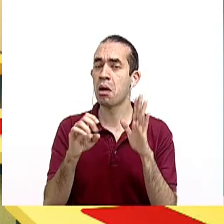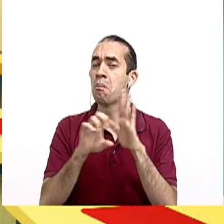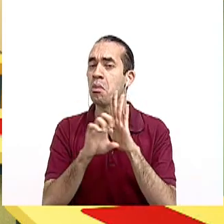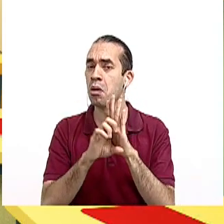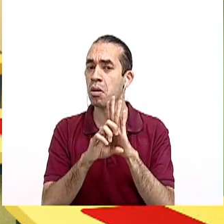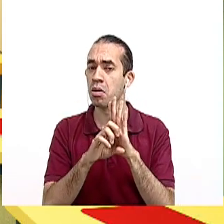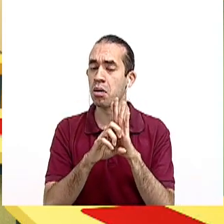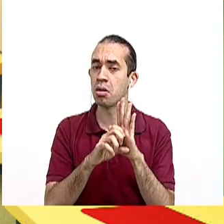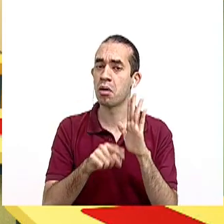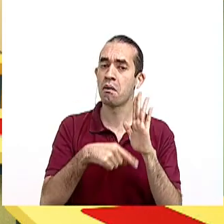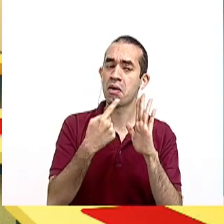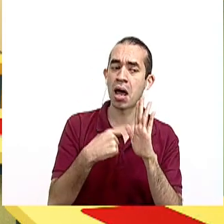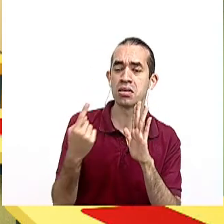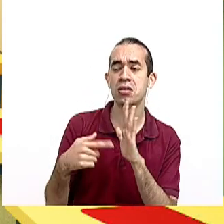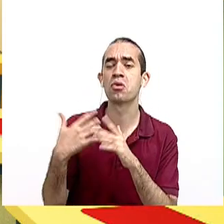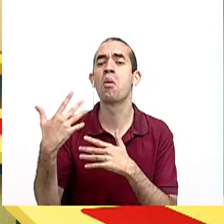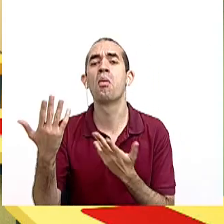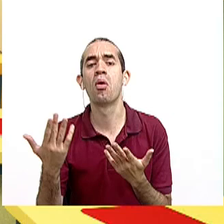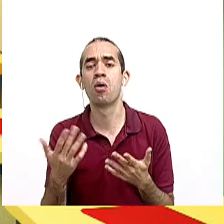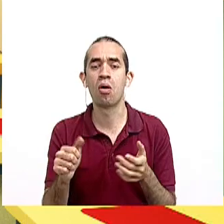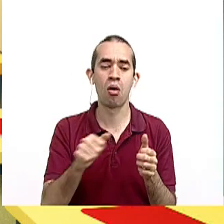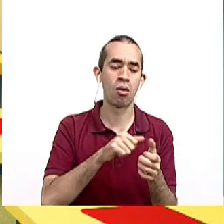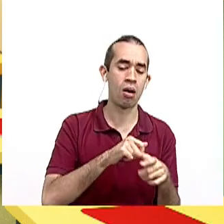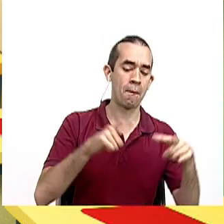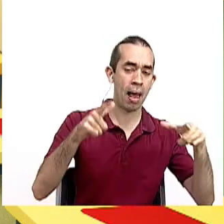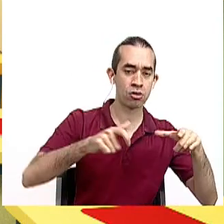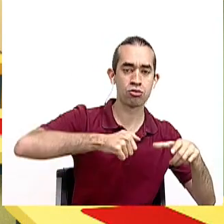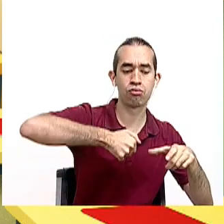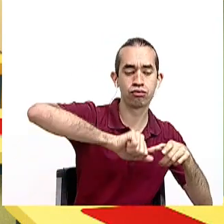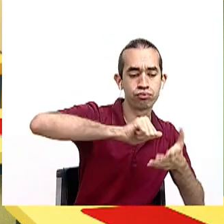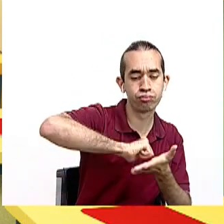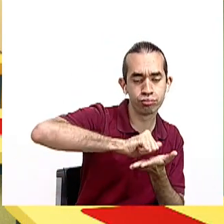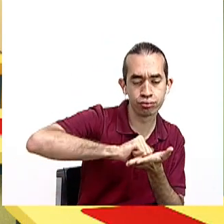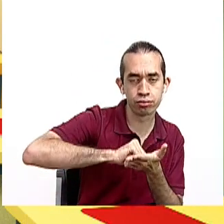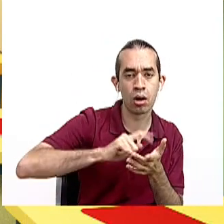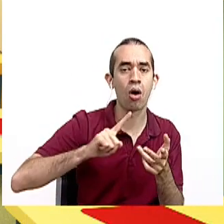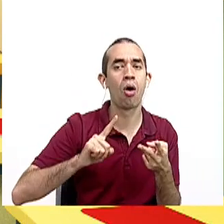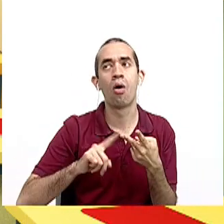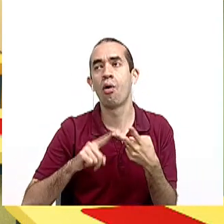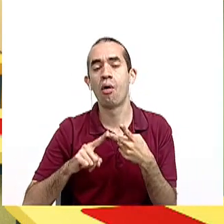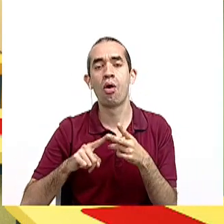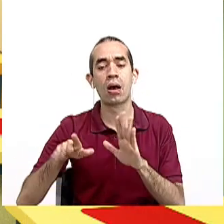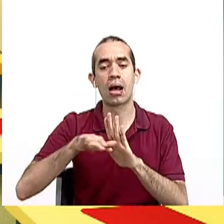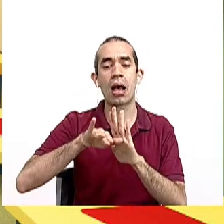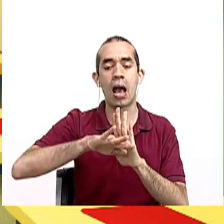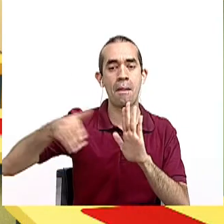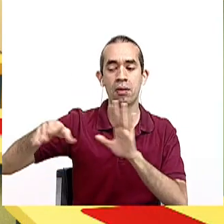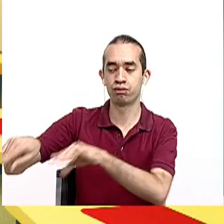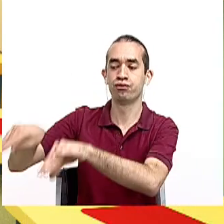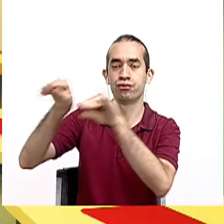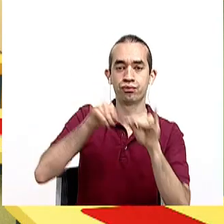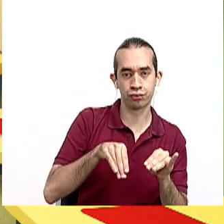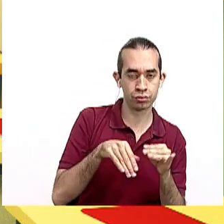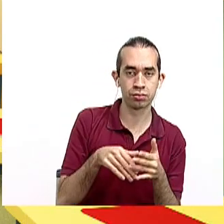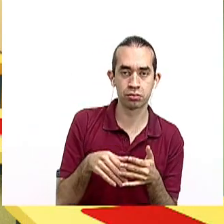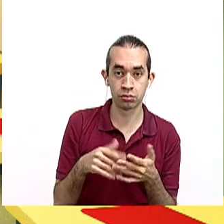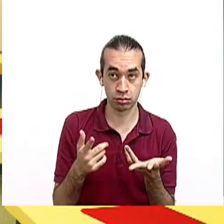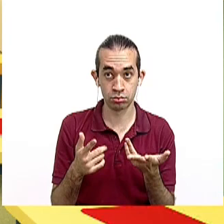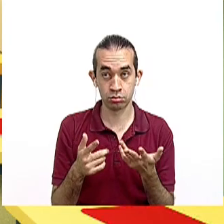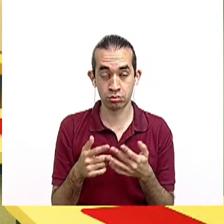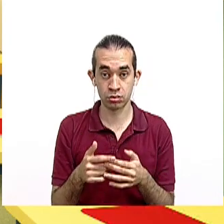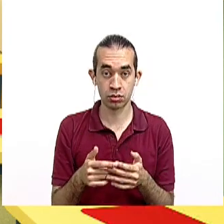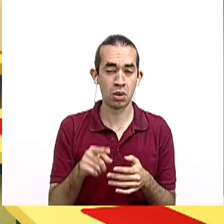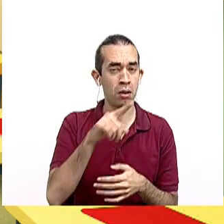And you wash the dishes, okay, or whatever. You made the bed, for example. Okay, is it easy to write a shopping